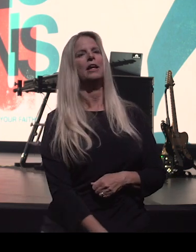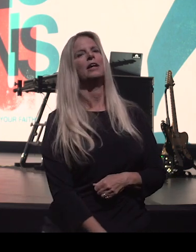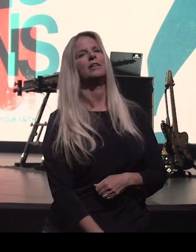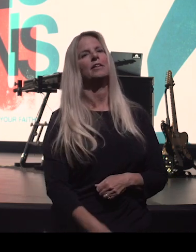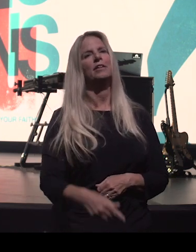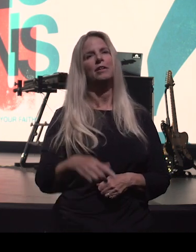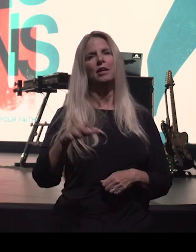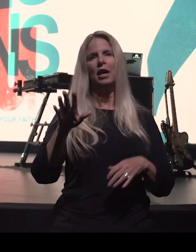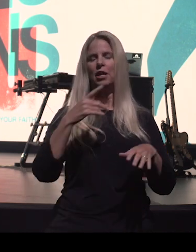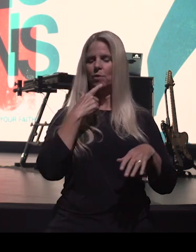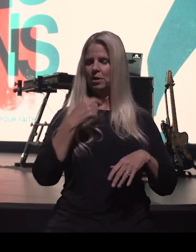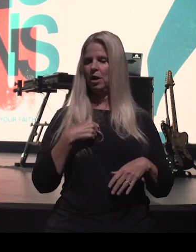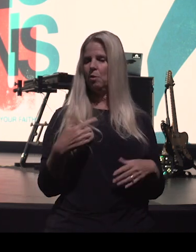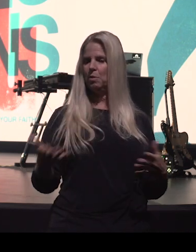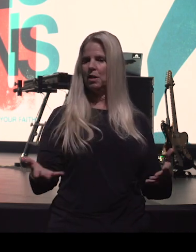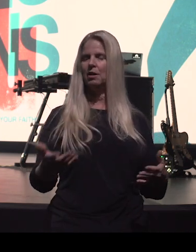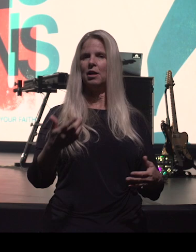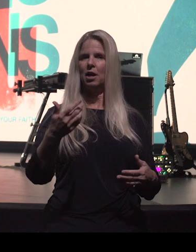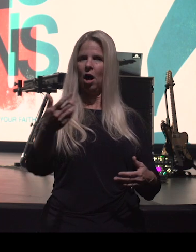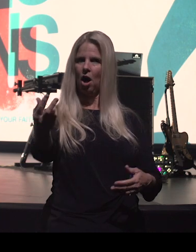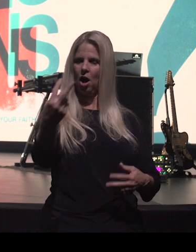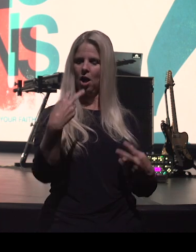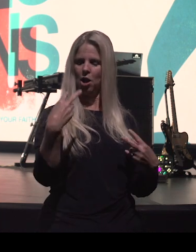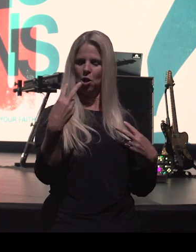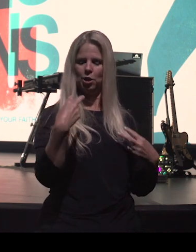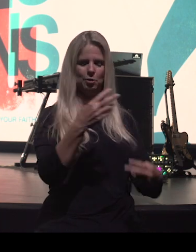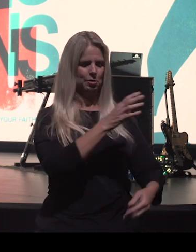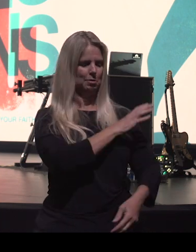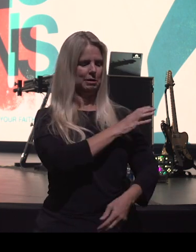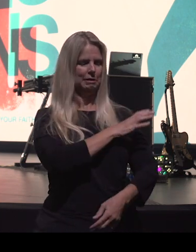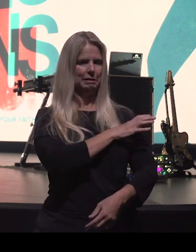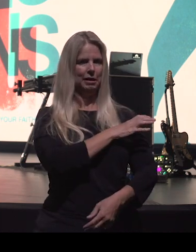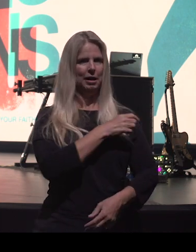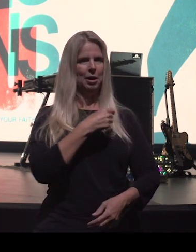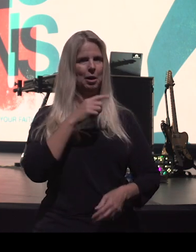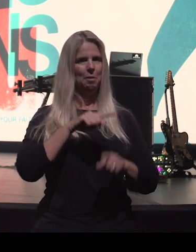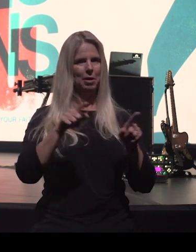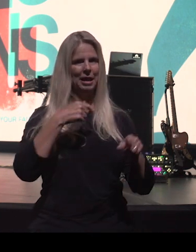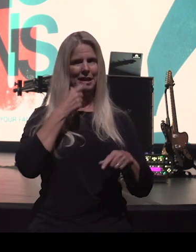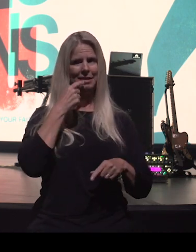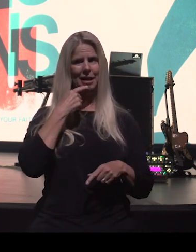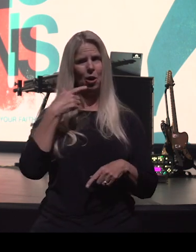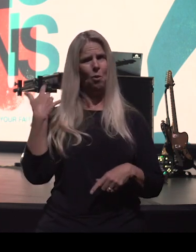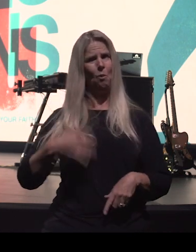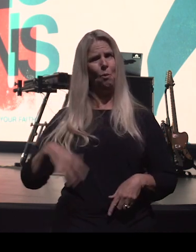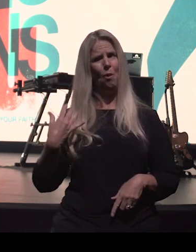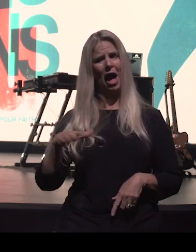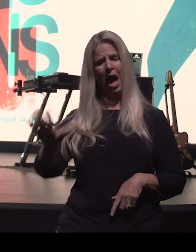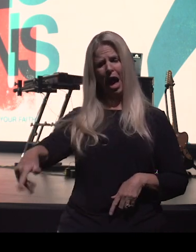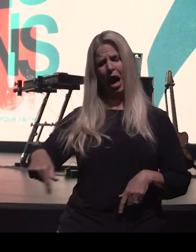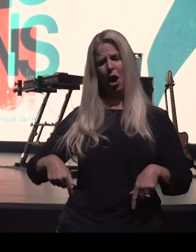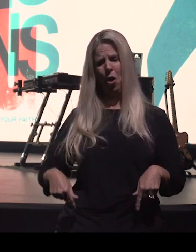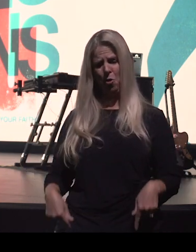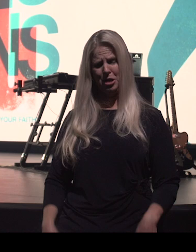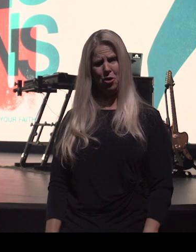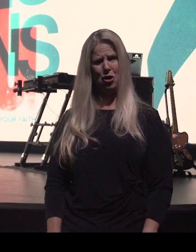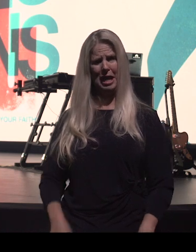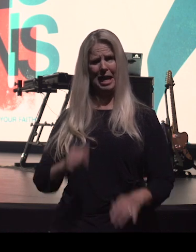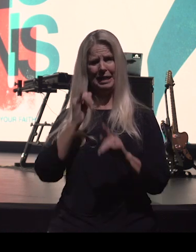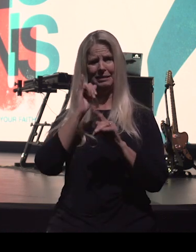Ashley, look at these. And I didn't say this, but I'm thinking, bro, your legs, man, it looks so